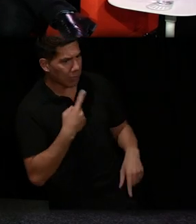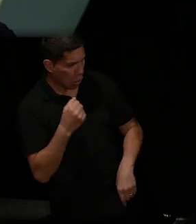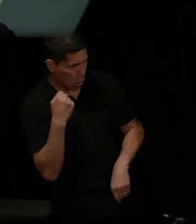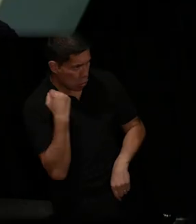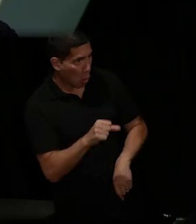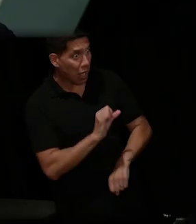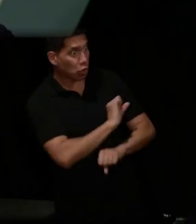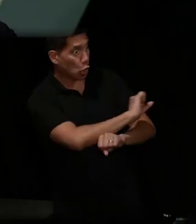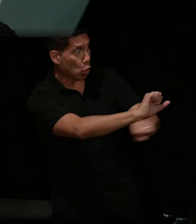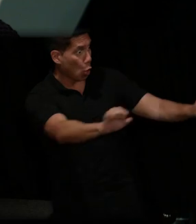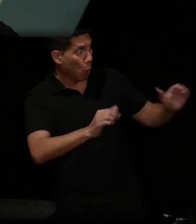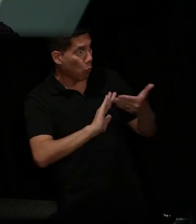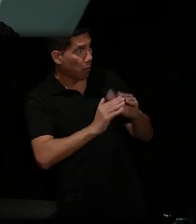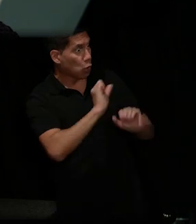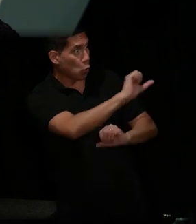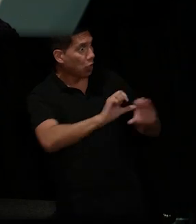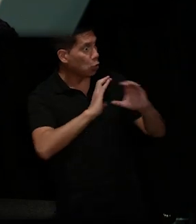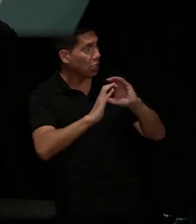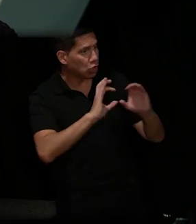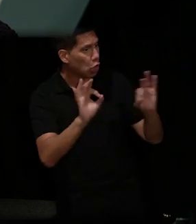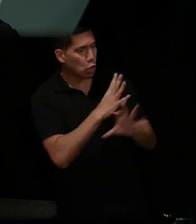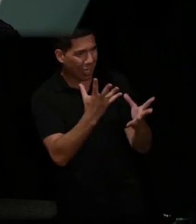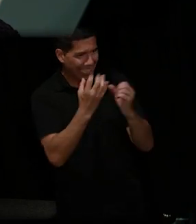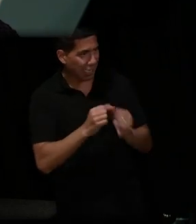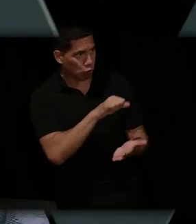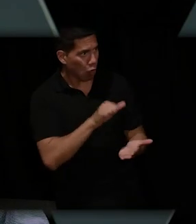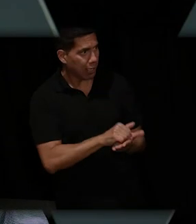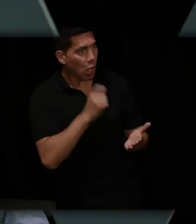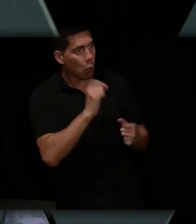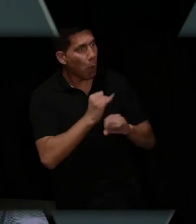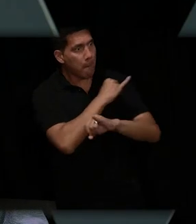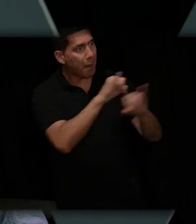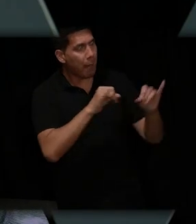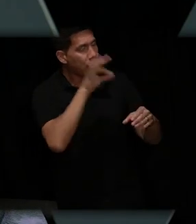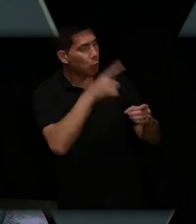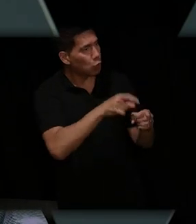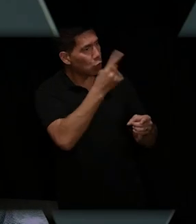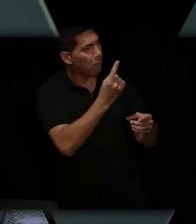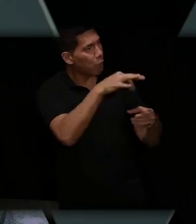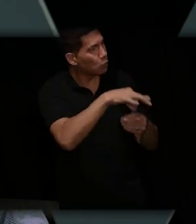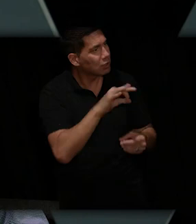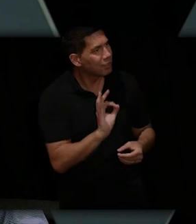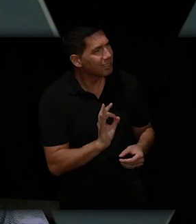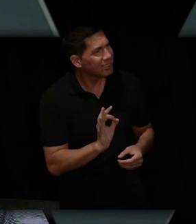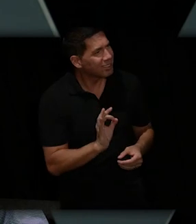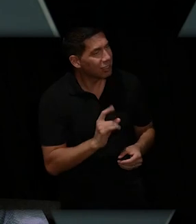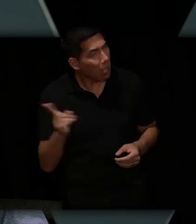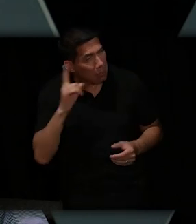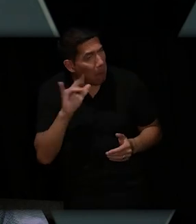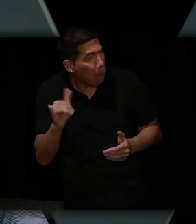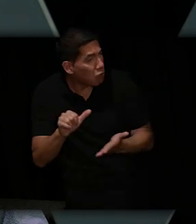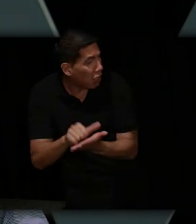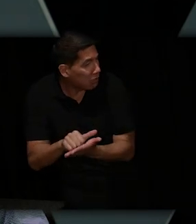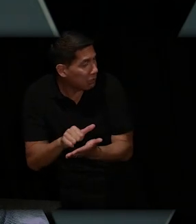the communication. You're not getting it right. He wouldn't blame the voter. I think you might be right, but I think